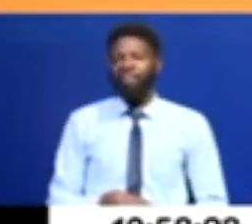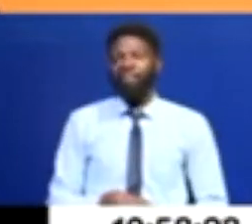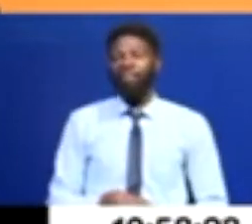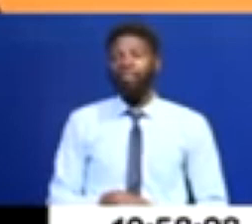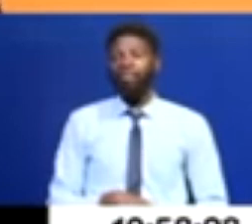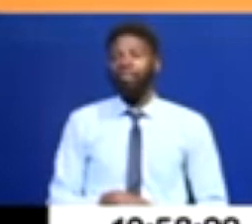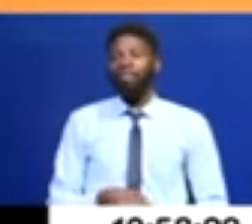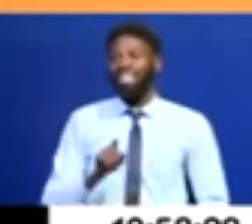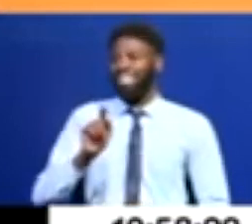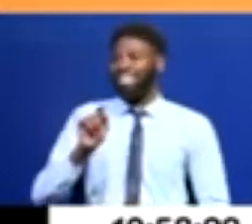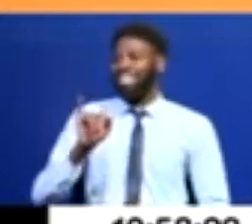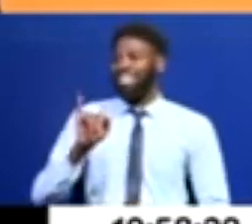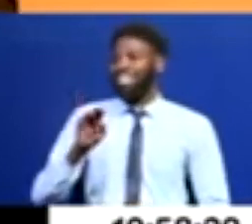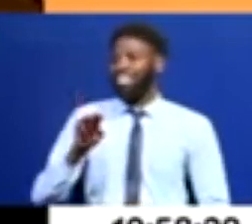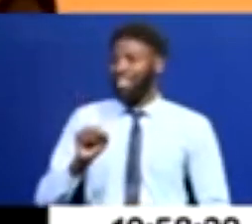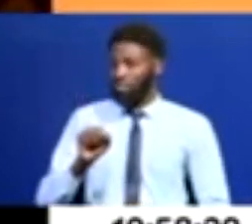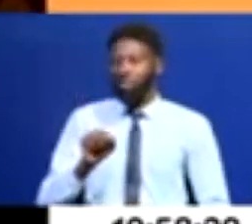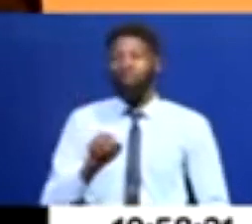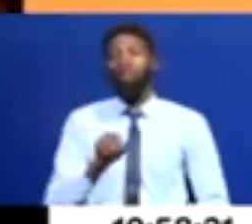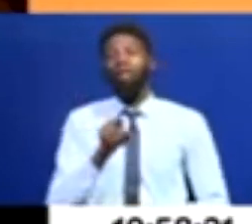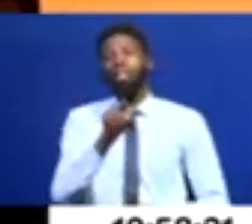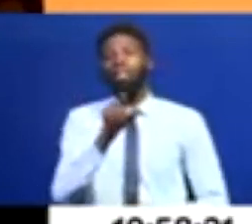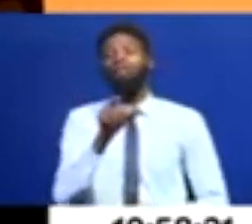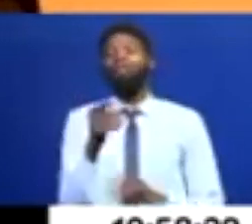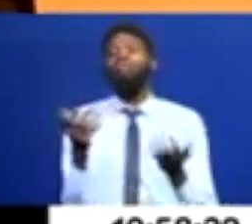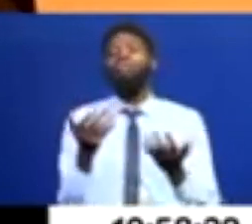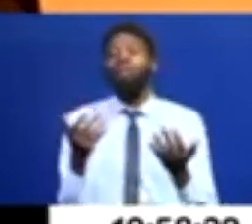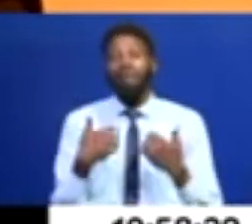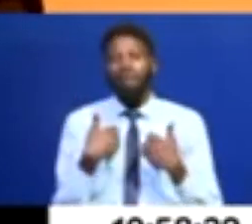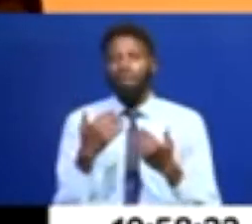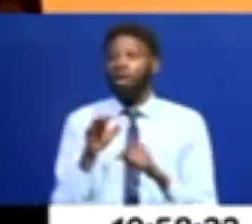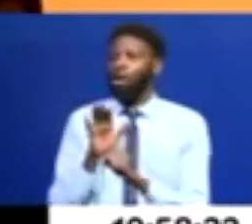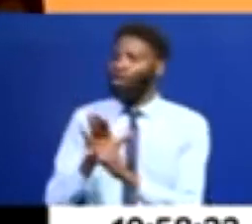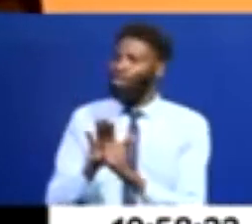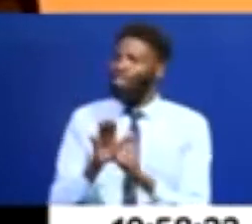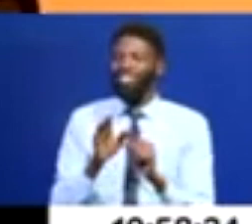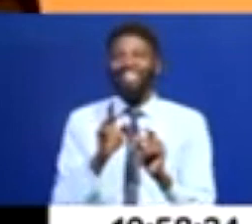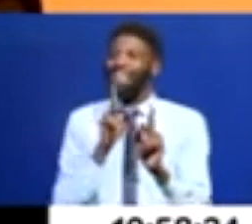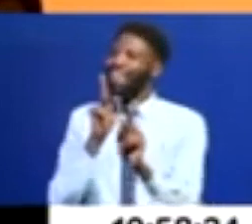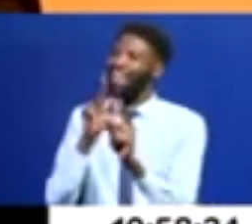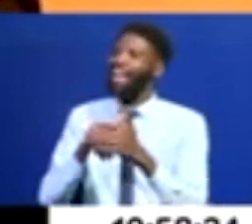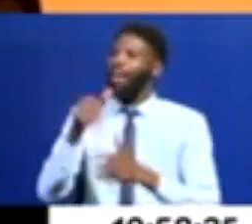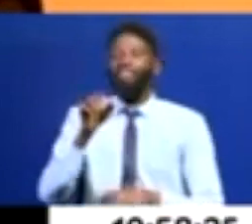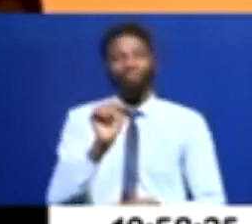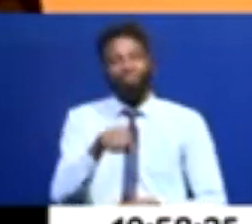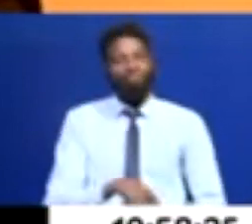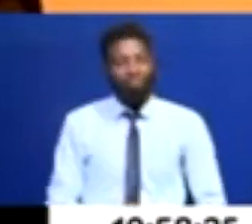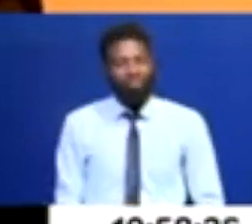called it teams. If they have not used that one, that's why there is a lot of cries out there. Mm-hmm. Yeah.